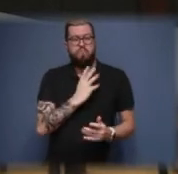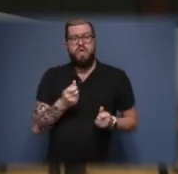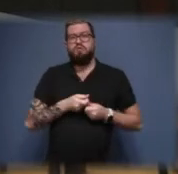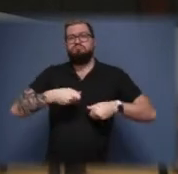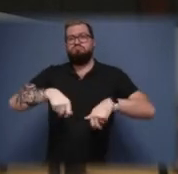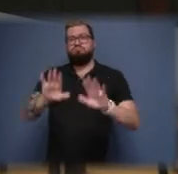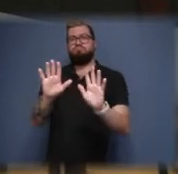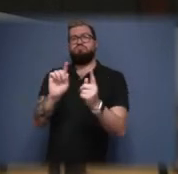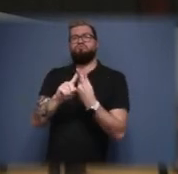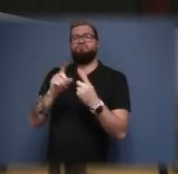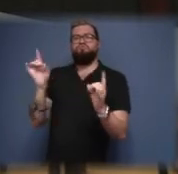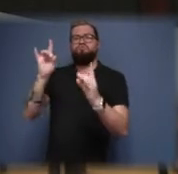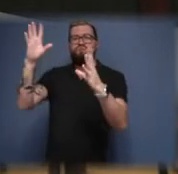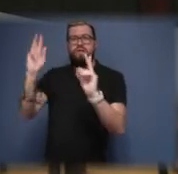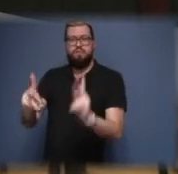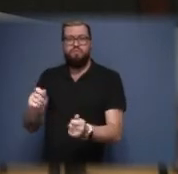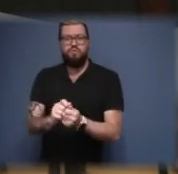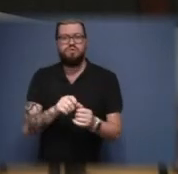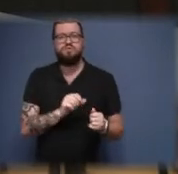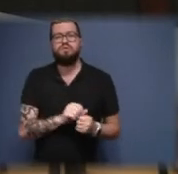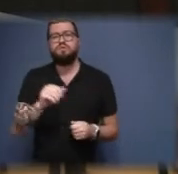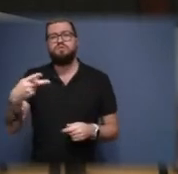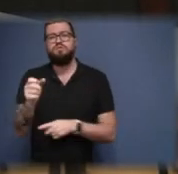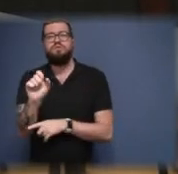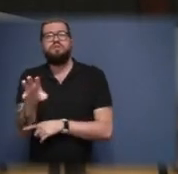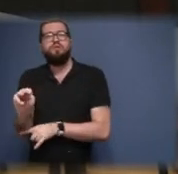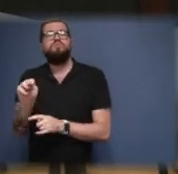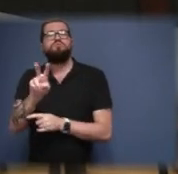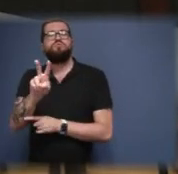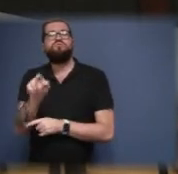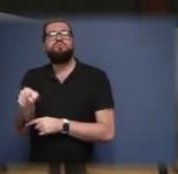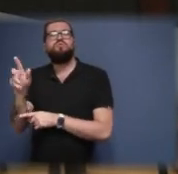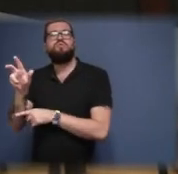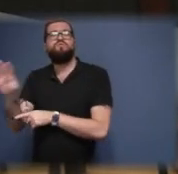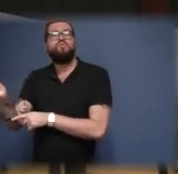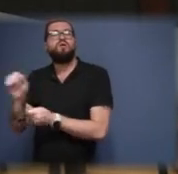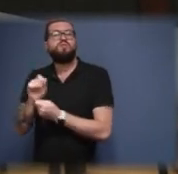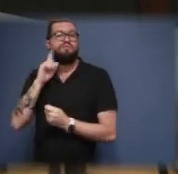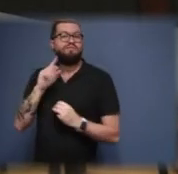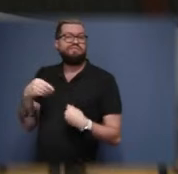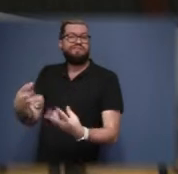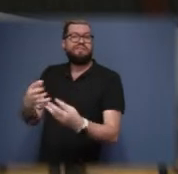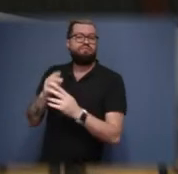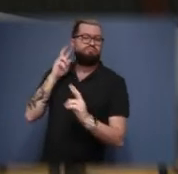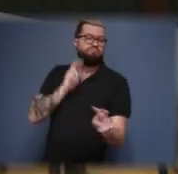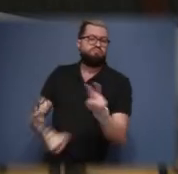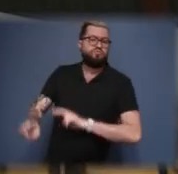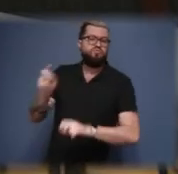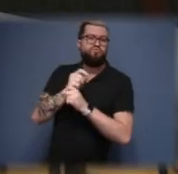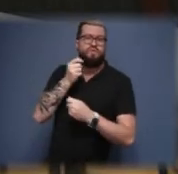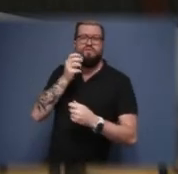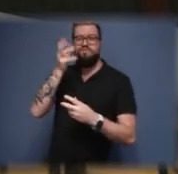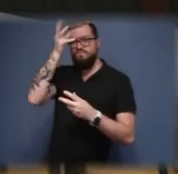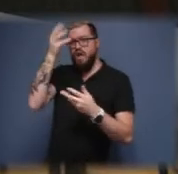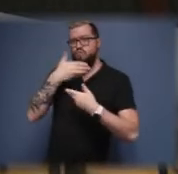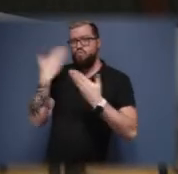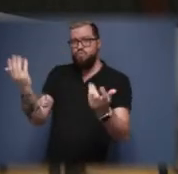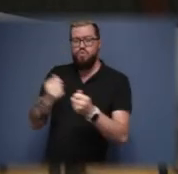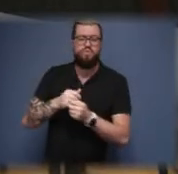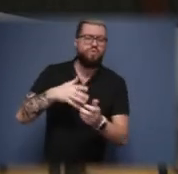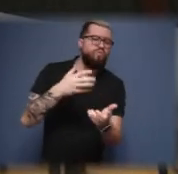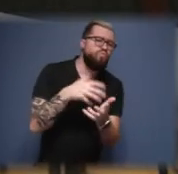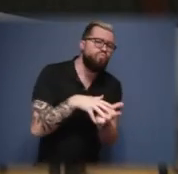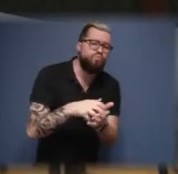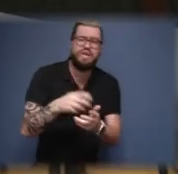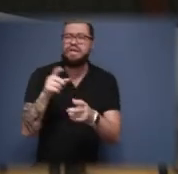pertaining to defending others, Psalm 82:34, "Give justice to the weak and the fatherless. Maintain the right of the afflicted and the destitute. Rescue the weak and the